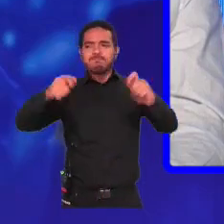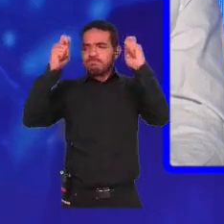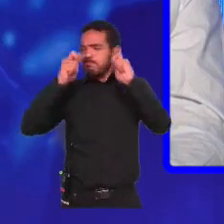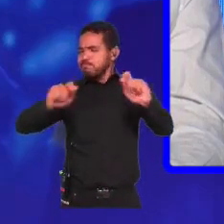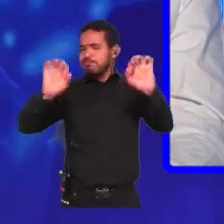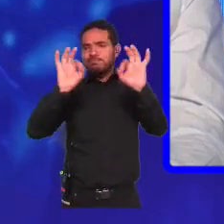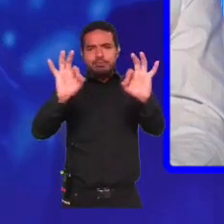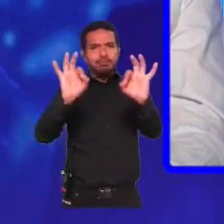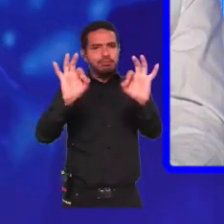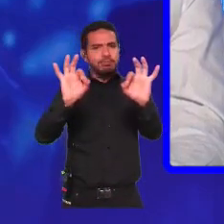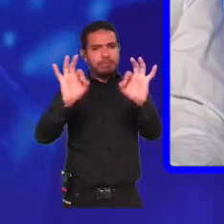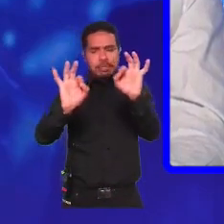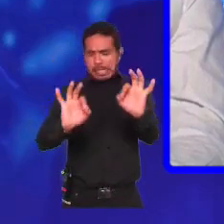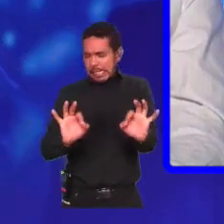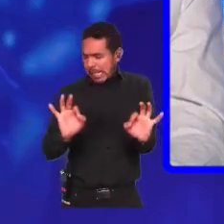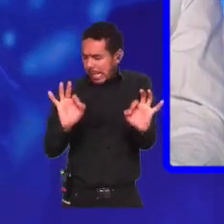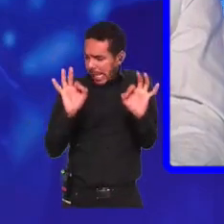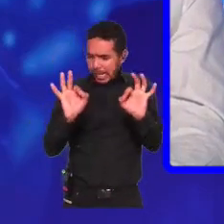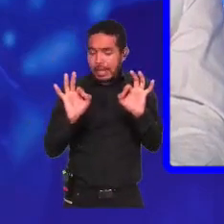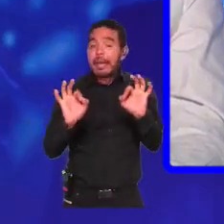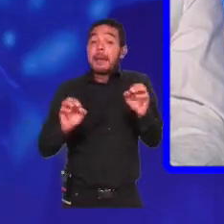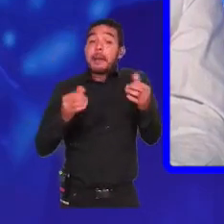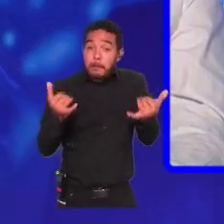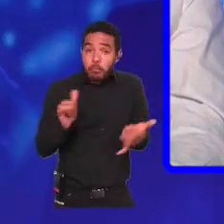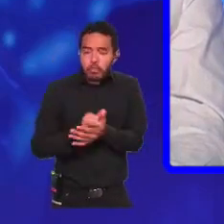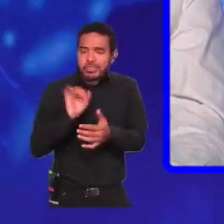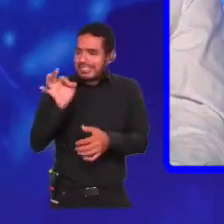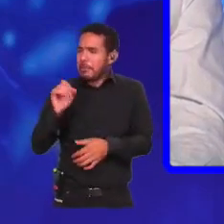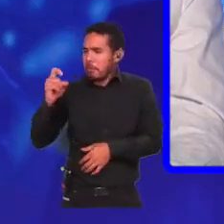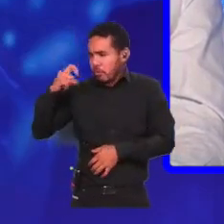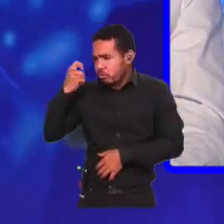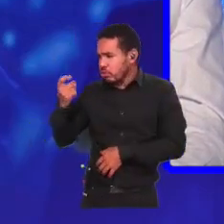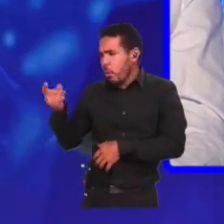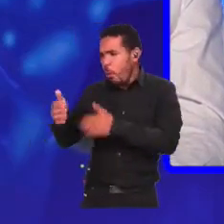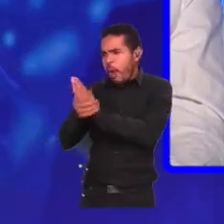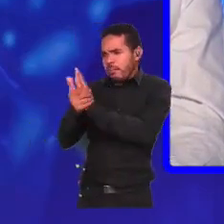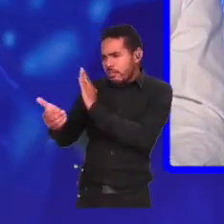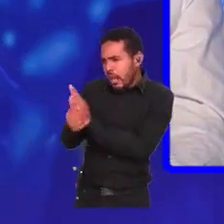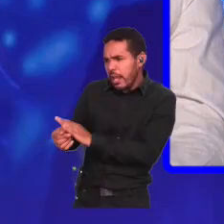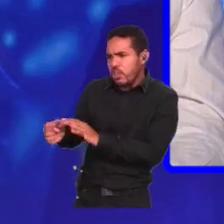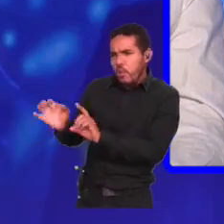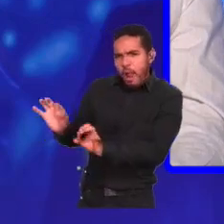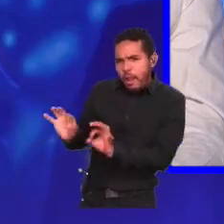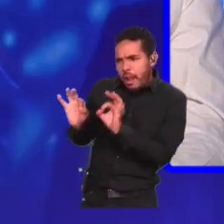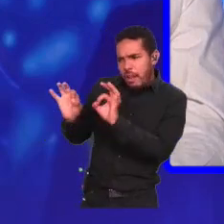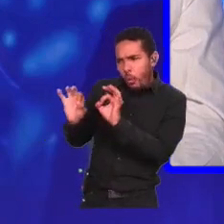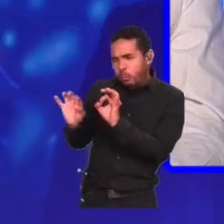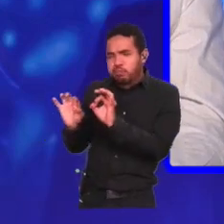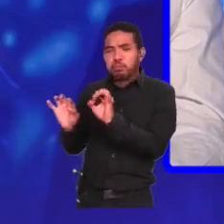the top-tier talent. How do you present yourself as top-tier talent? The best advice that I can give you,